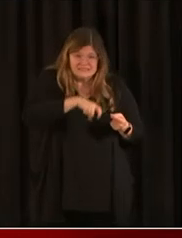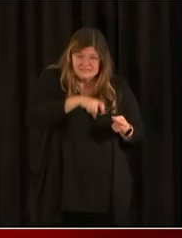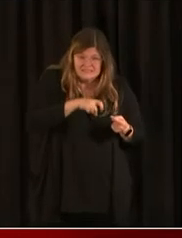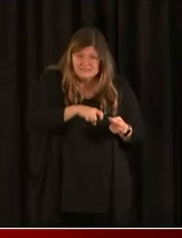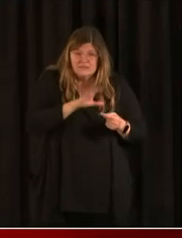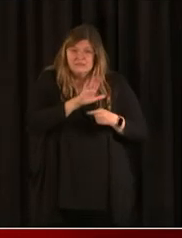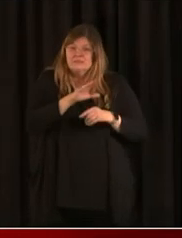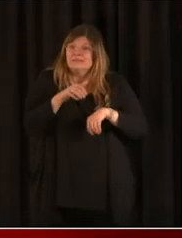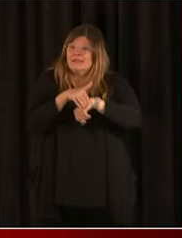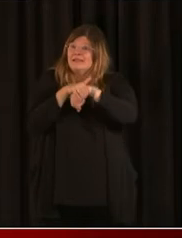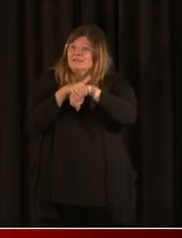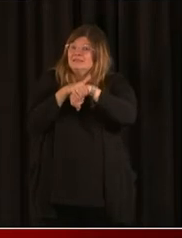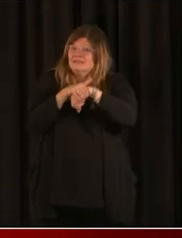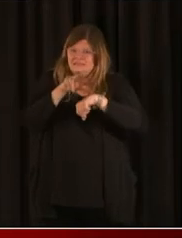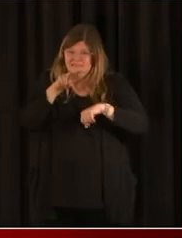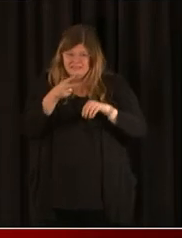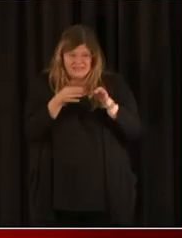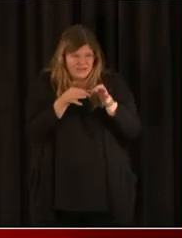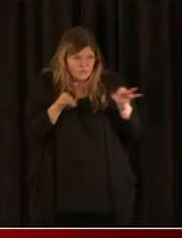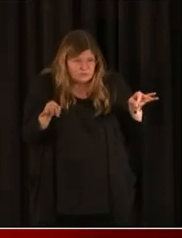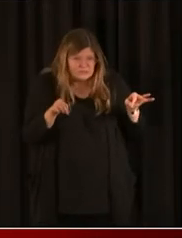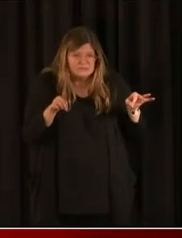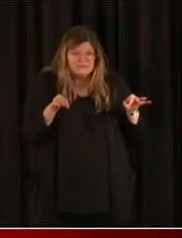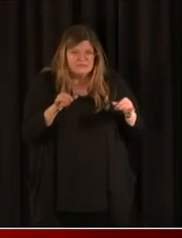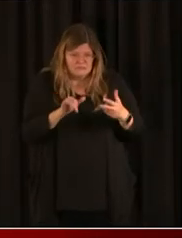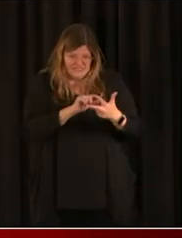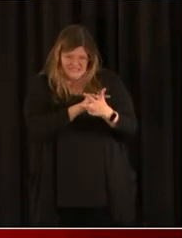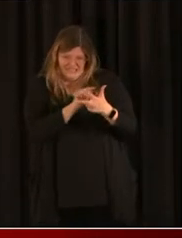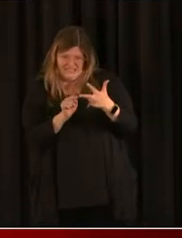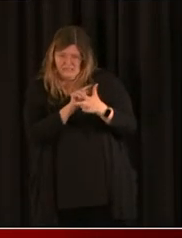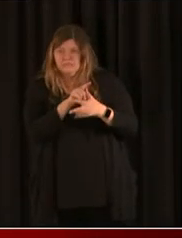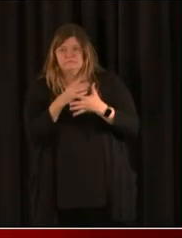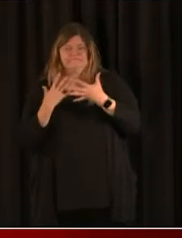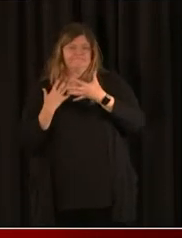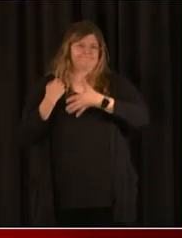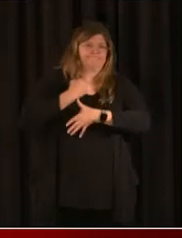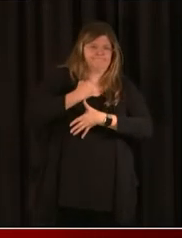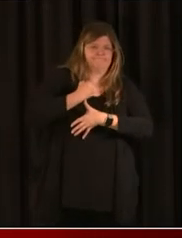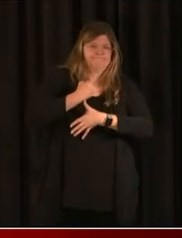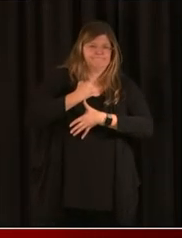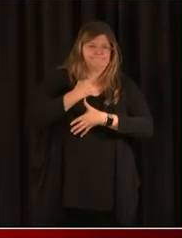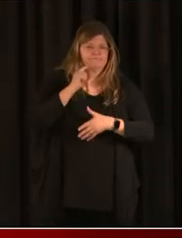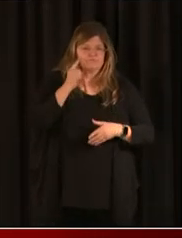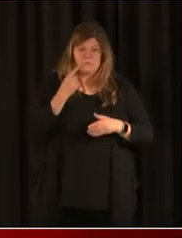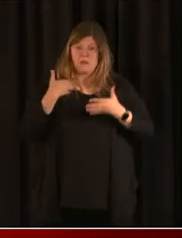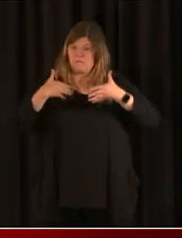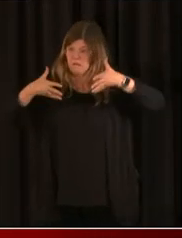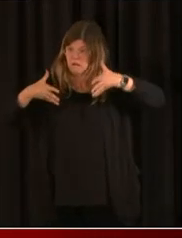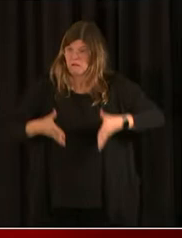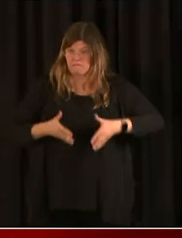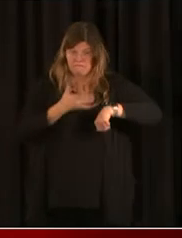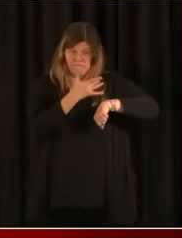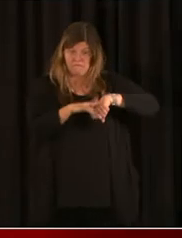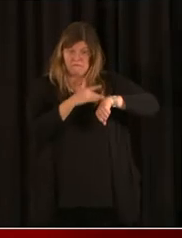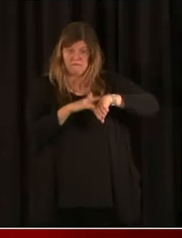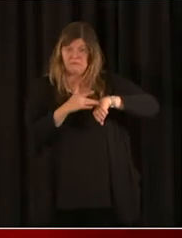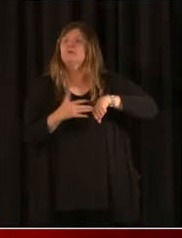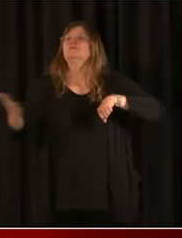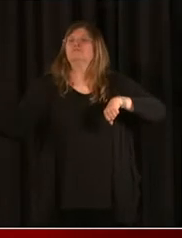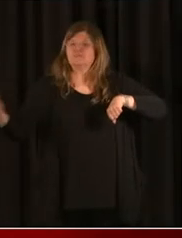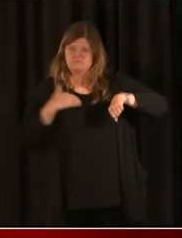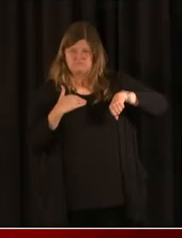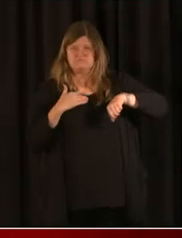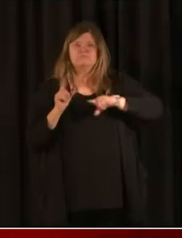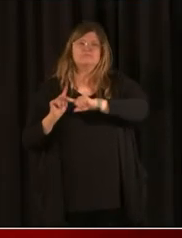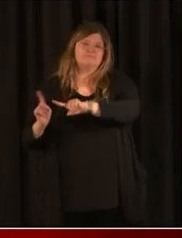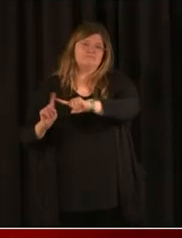designated at risk. And those groups were prioritized, and then other students were invited as space was available. And to